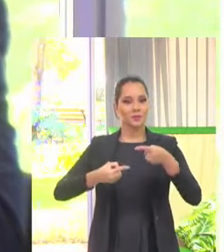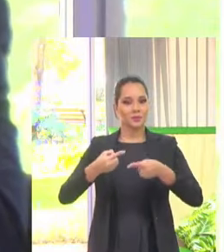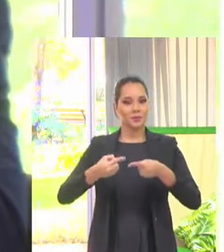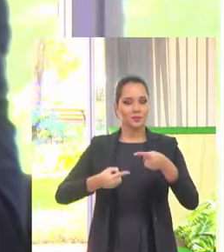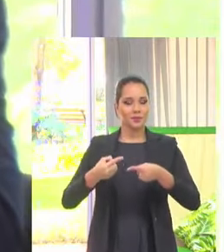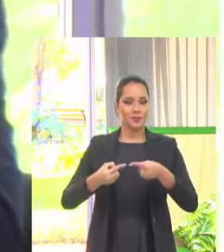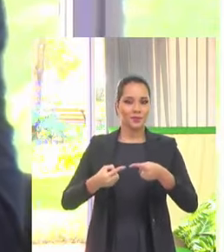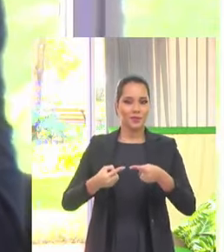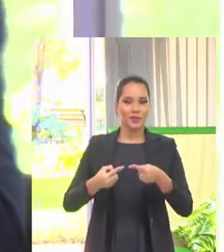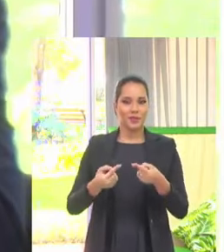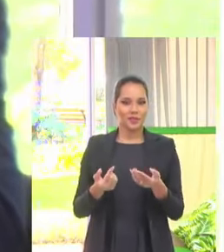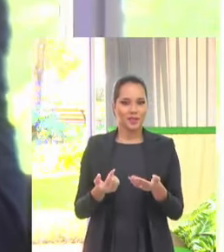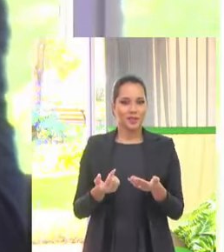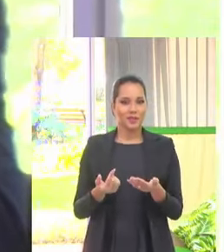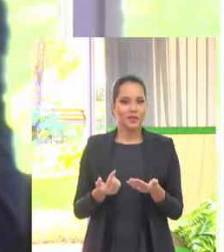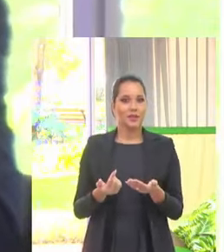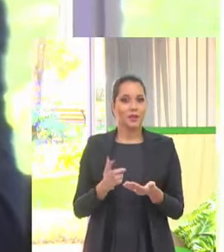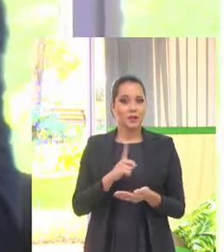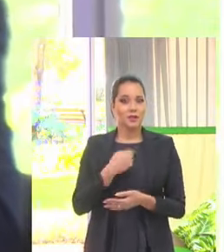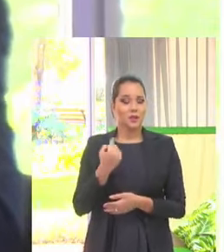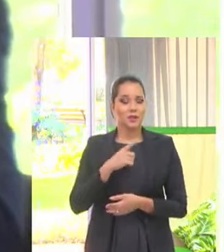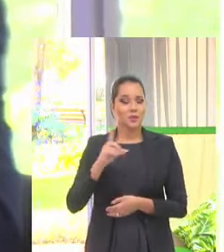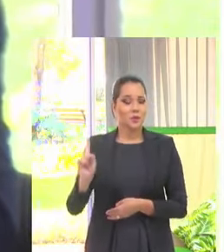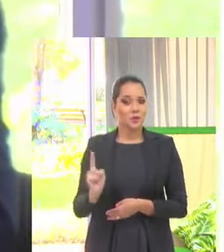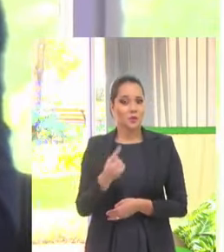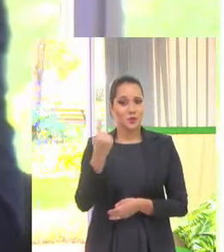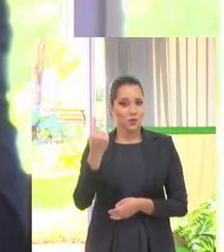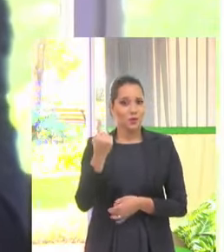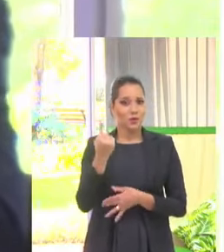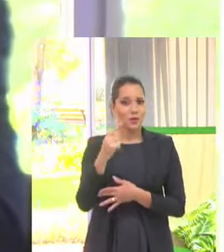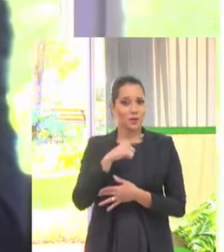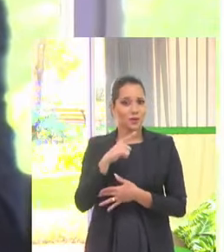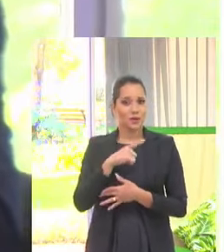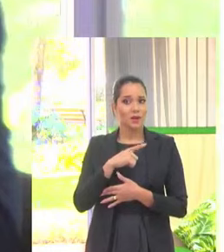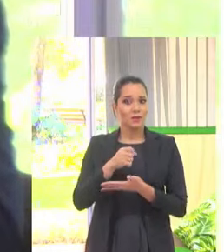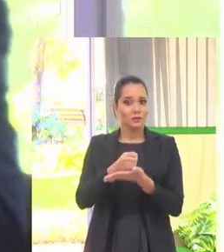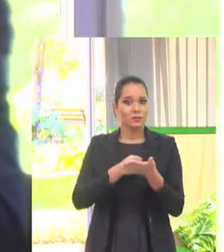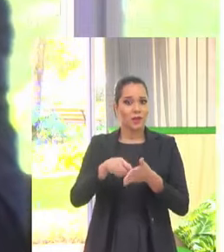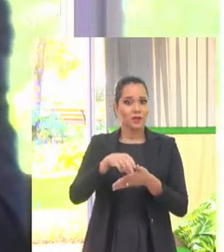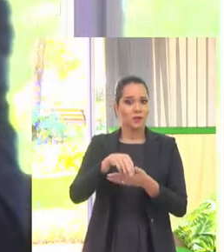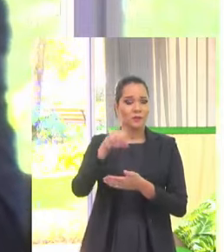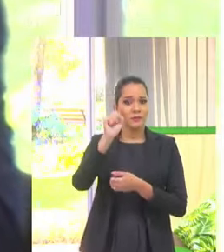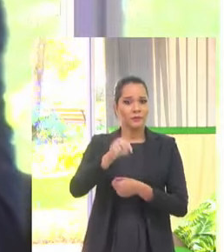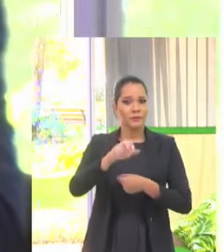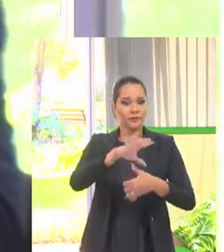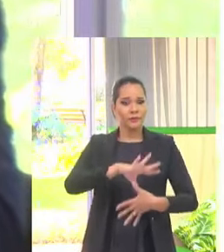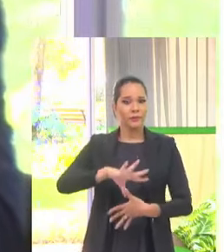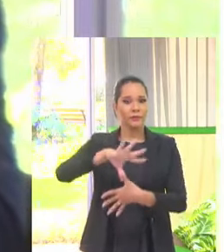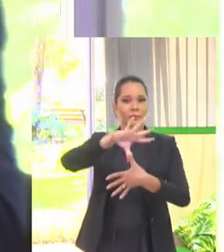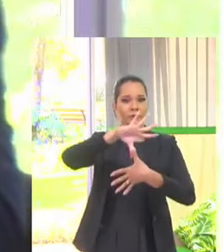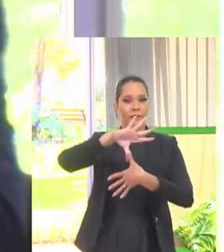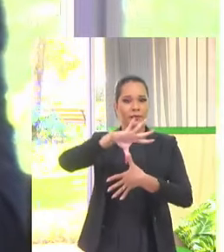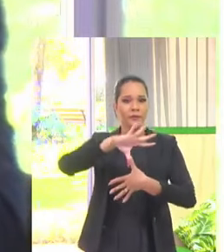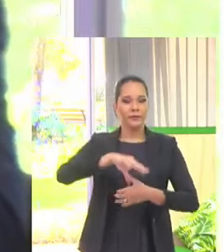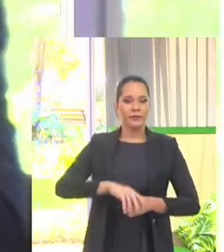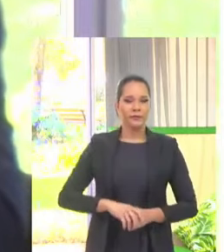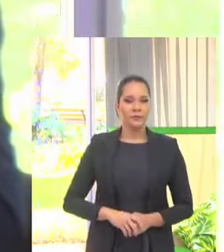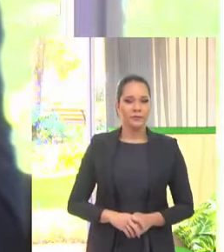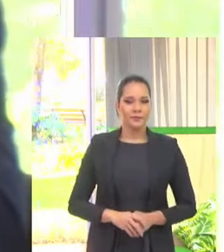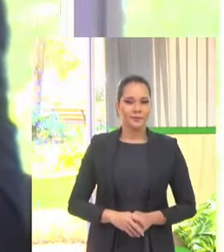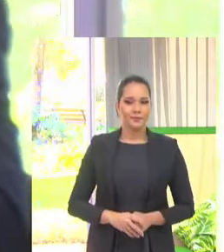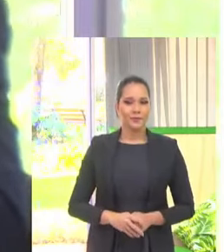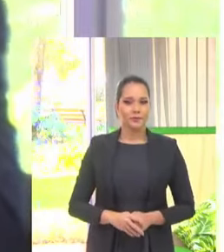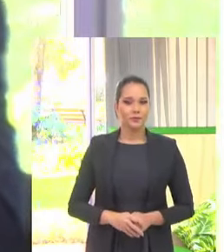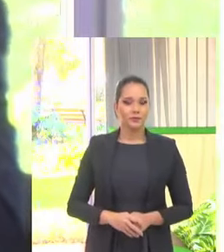only think tank based in the Global South. We are the overseas affiliate of India's largest think tank called Observer